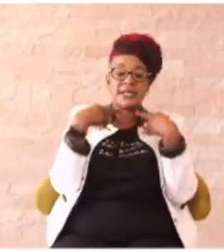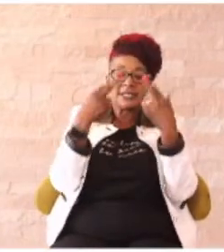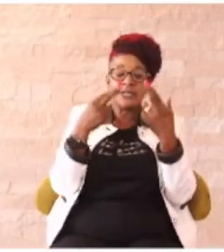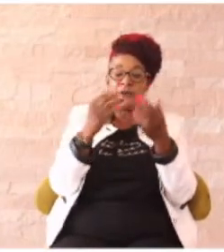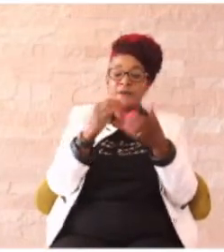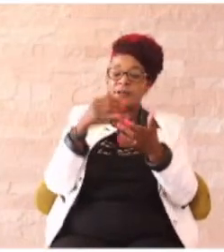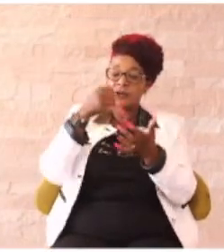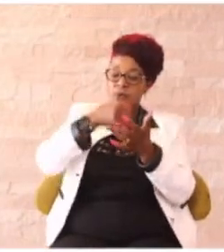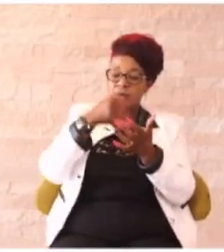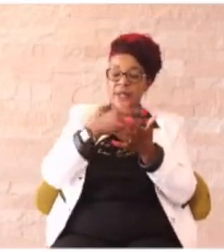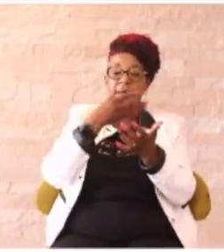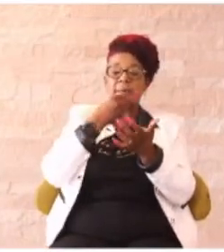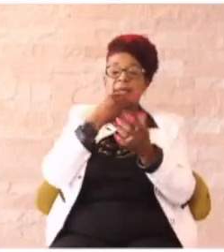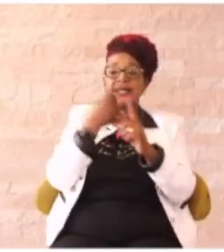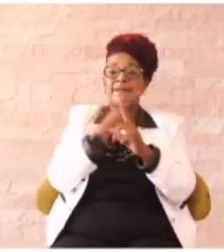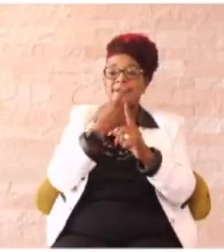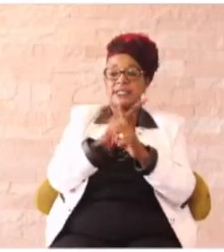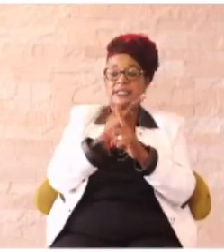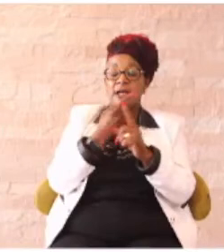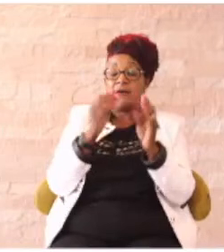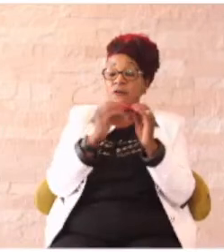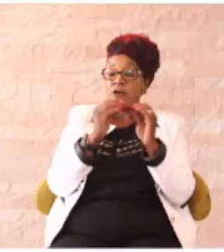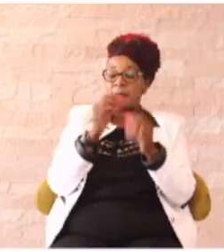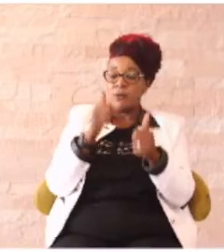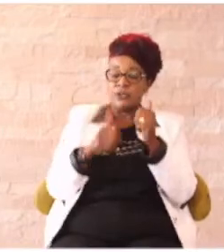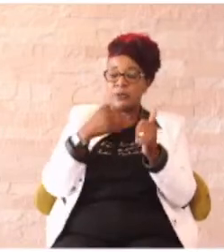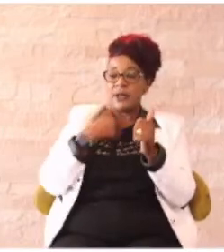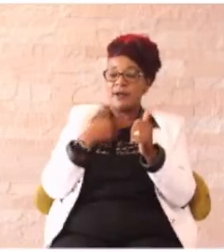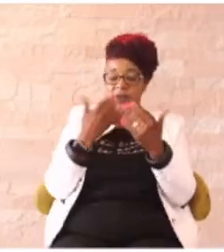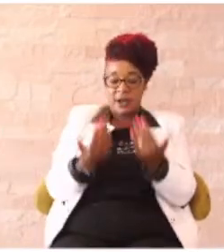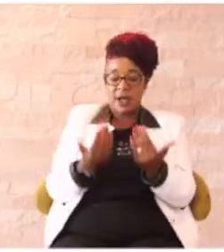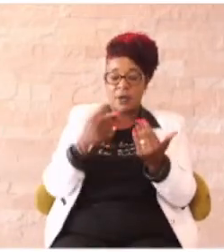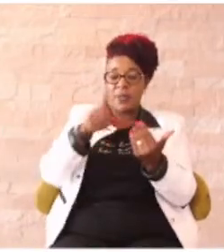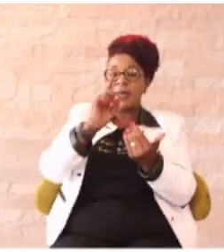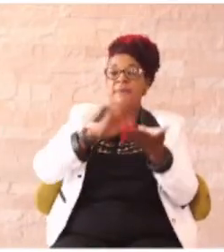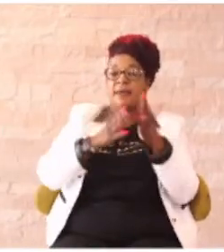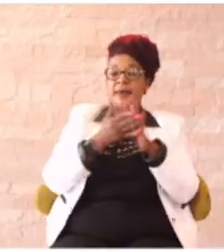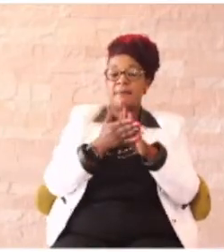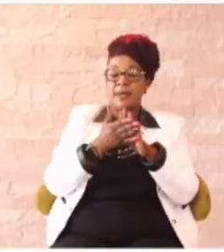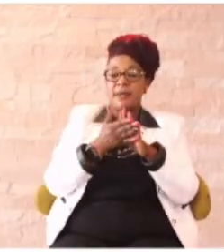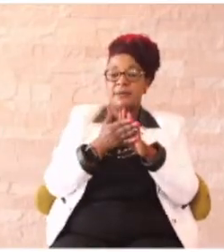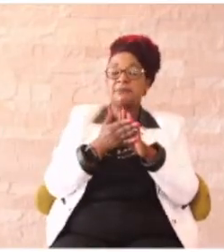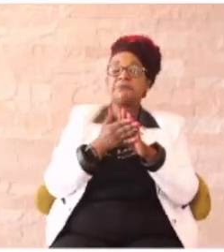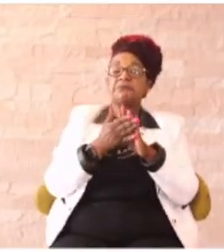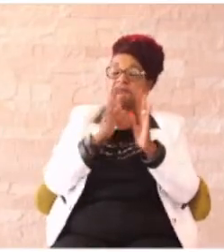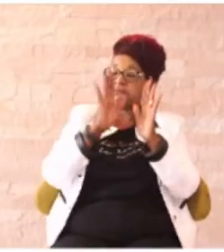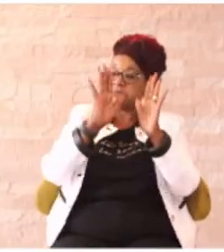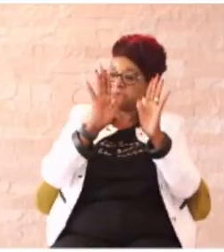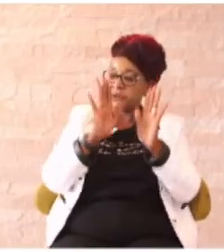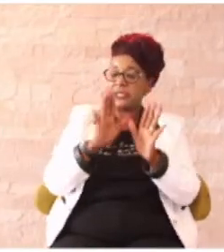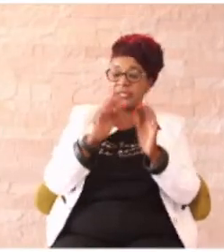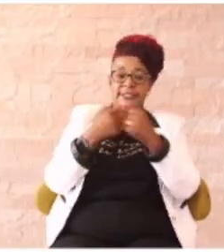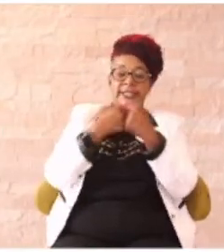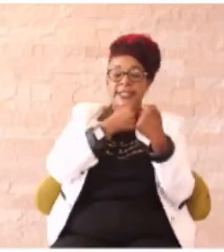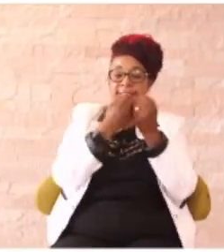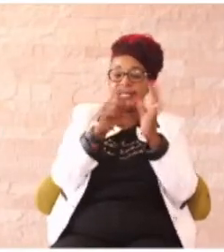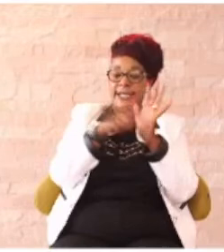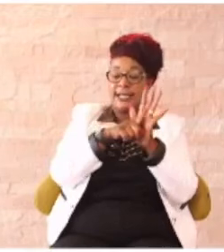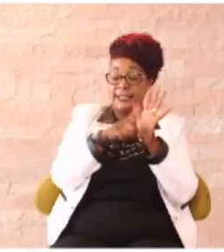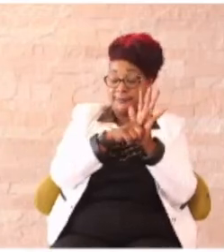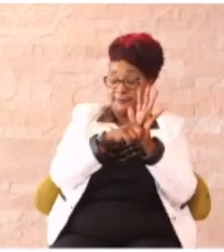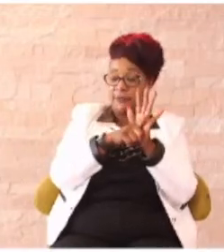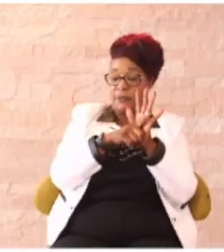men in the different engagements that we have, men are now becoming instrumental in challenging the negative